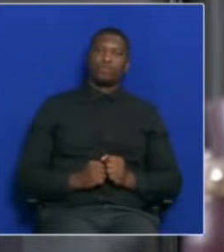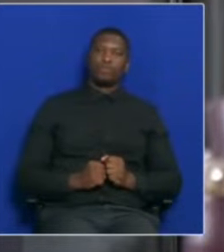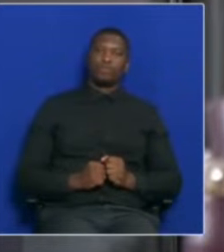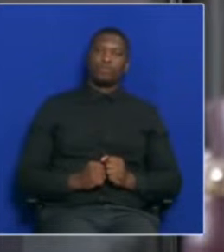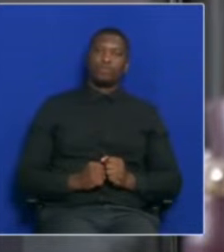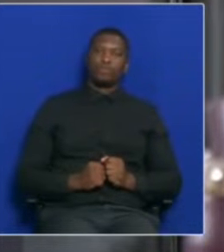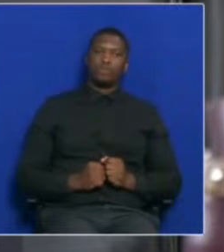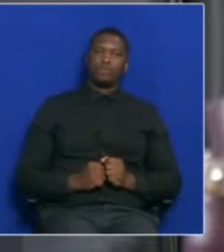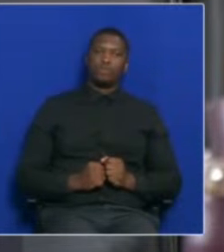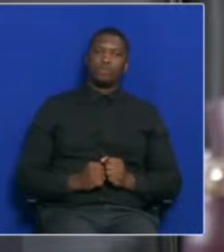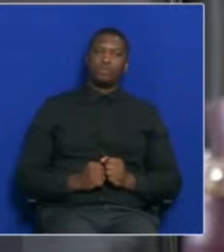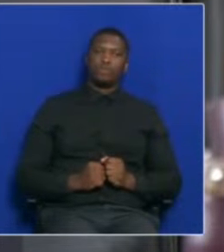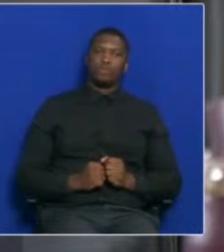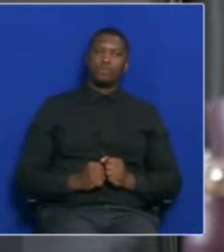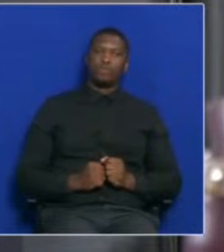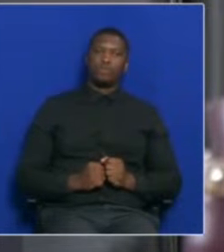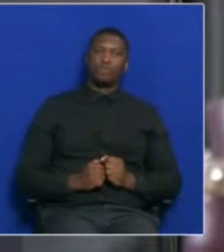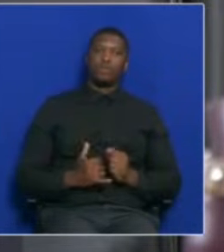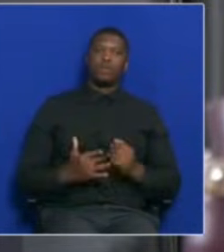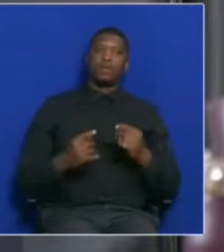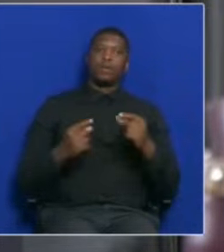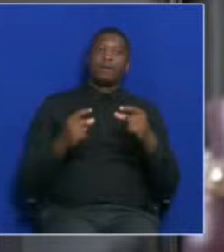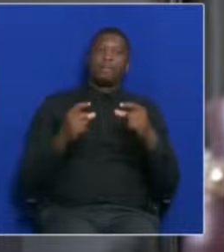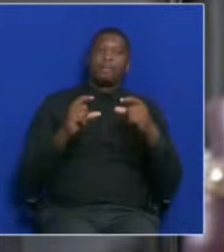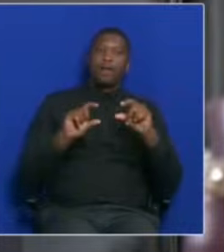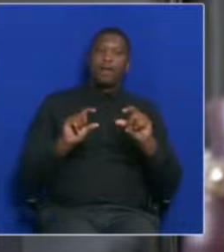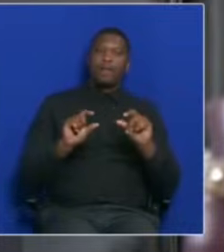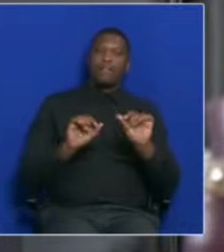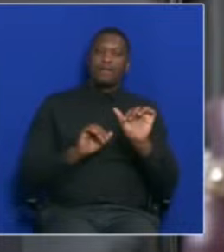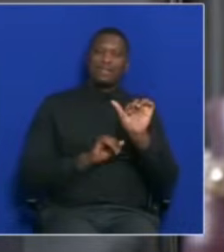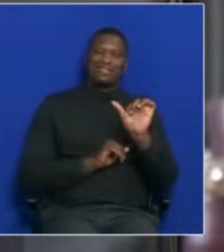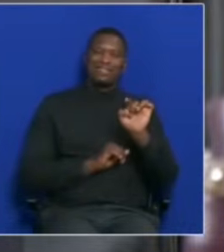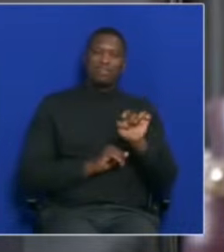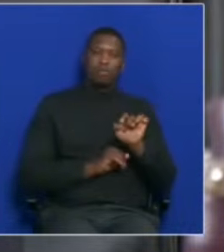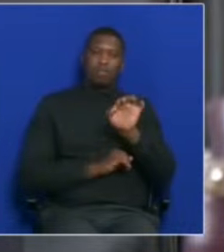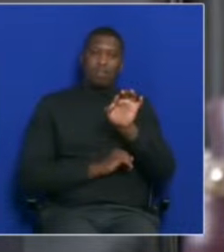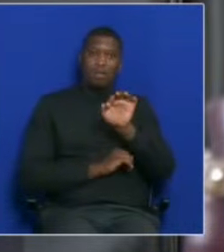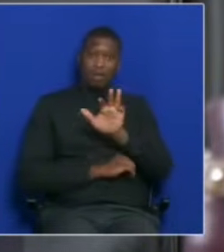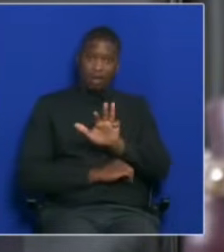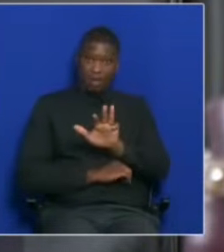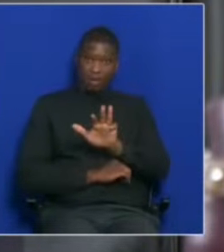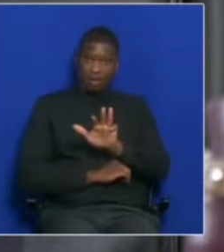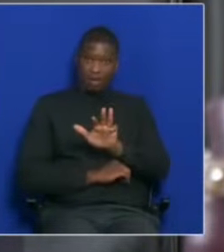at paragraph 6.39,